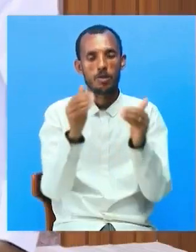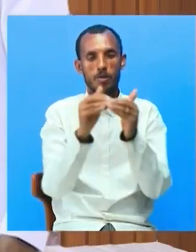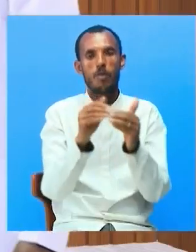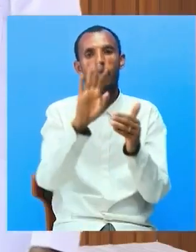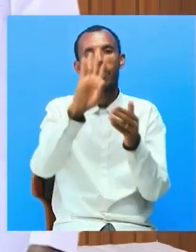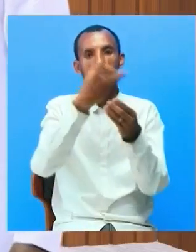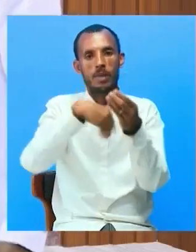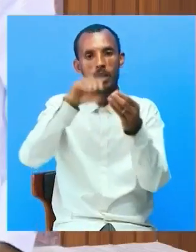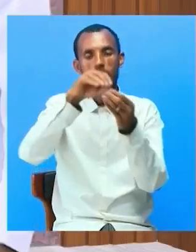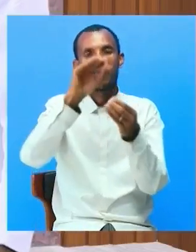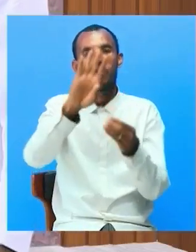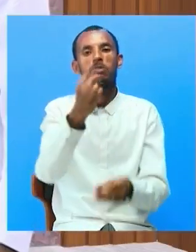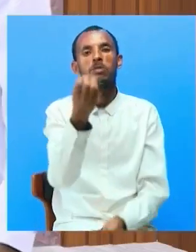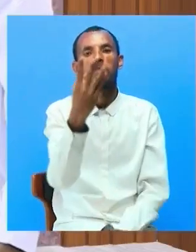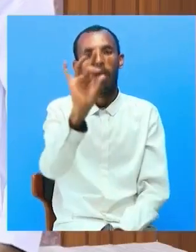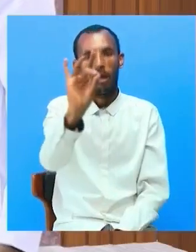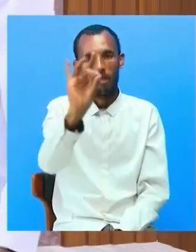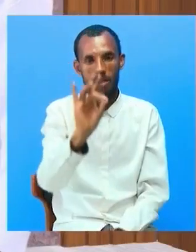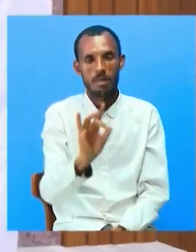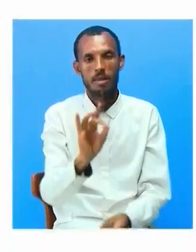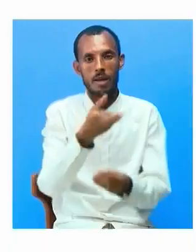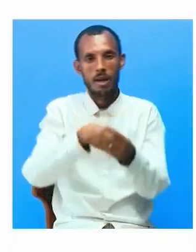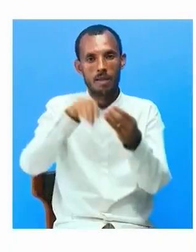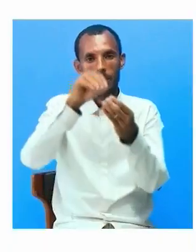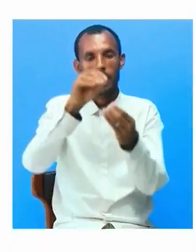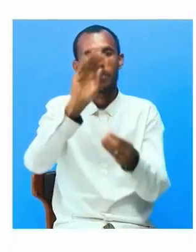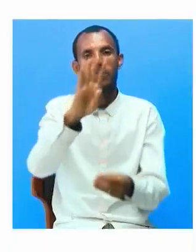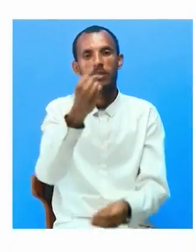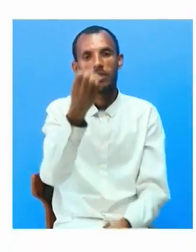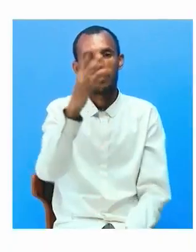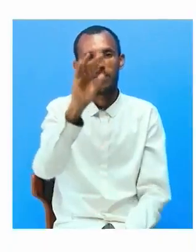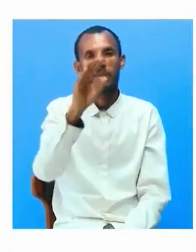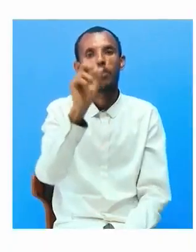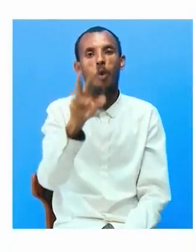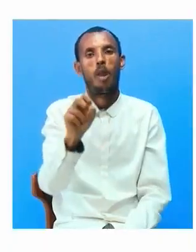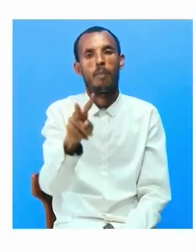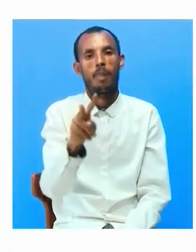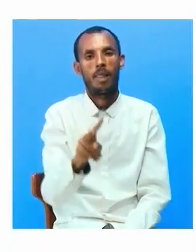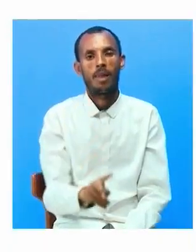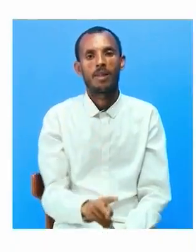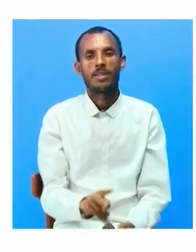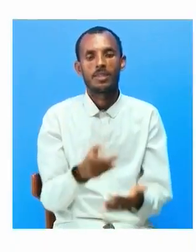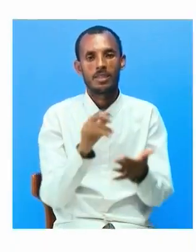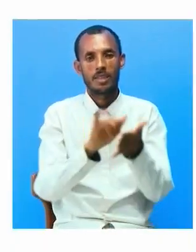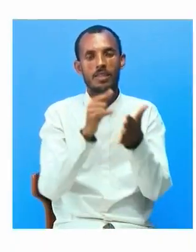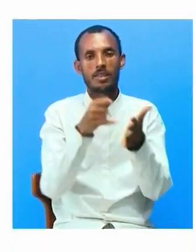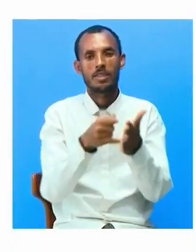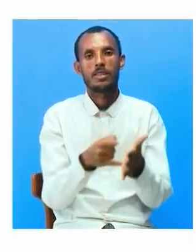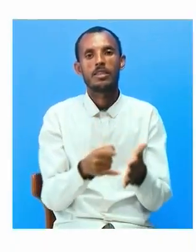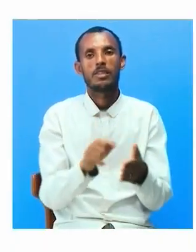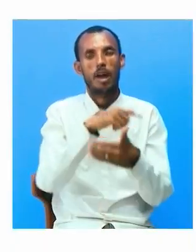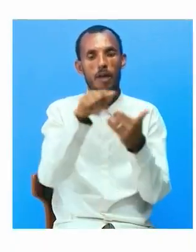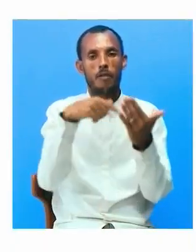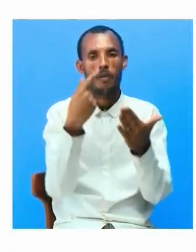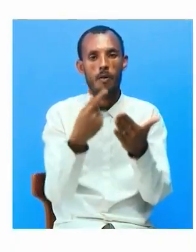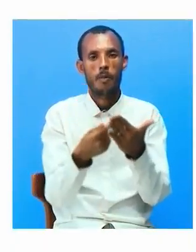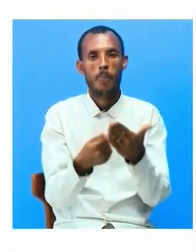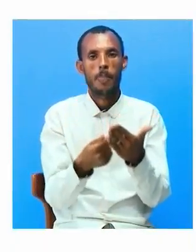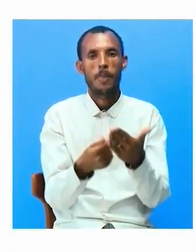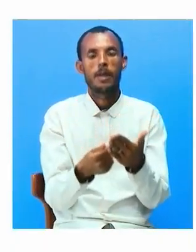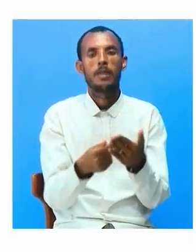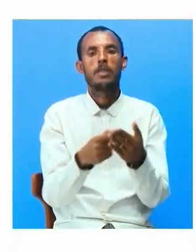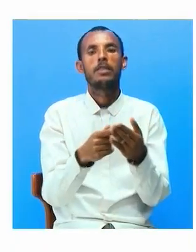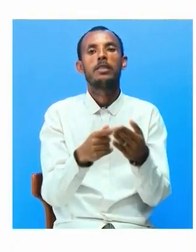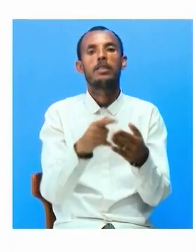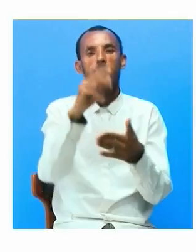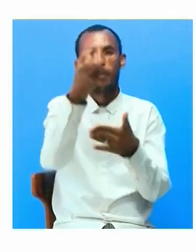4 plus 4 is this, 8. 8 plus 4 is this, 12. That's it. Therefore, the product